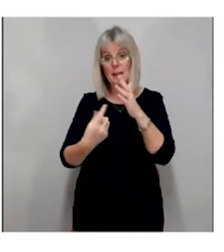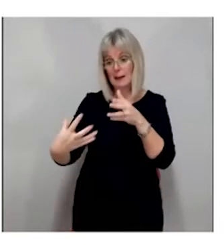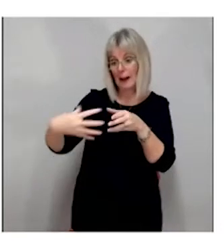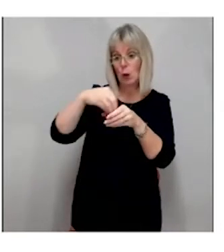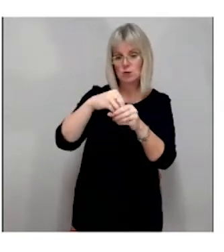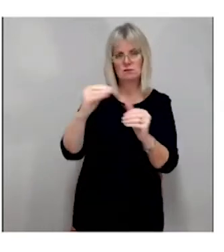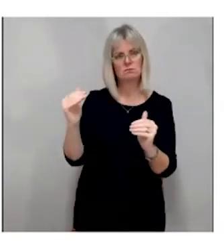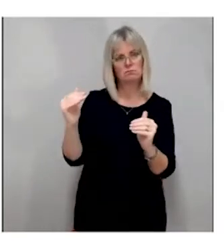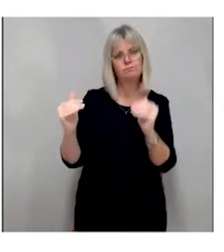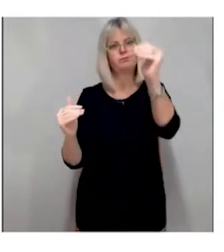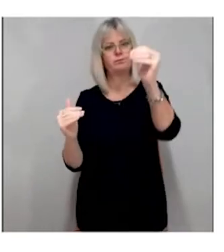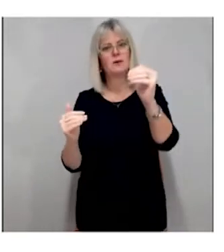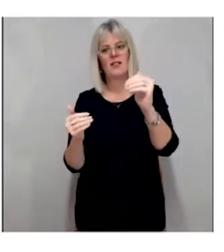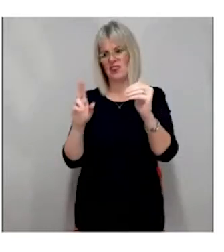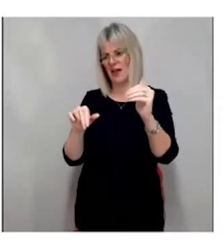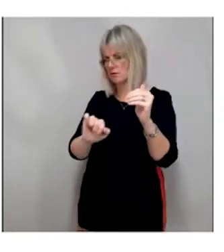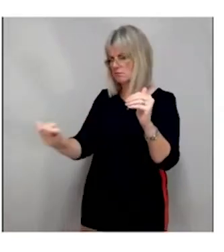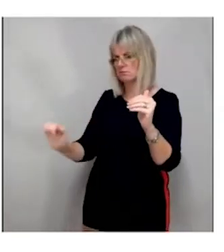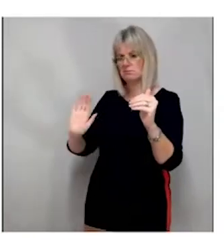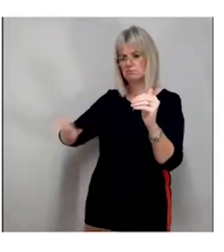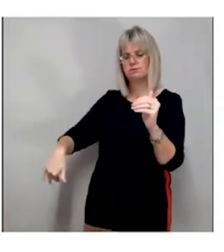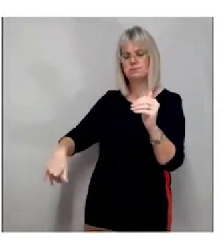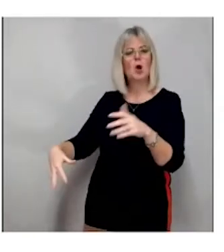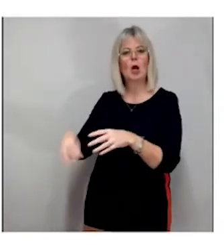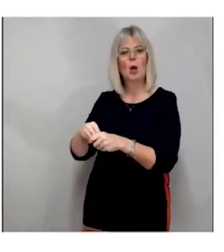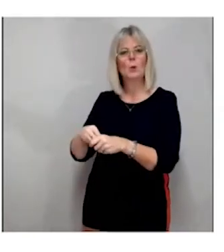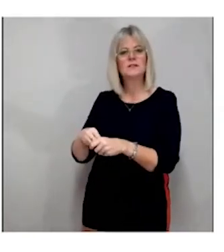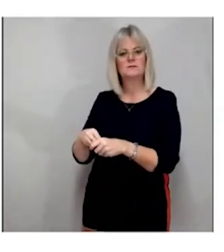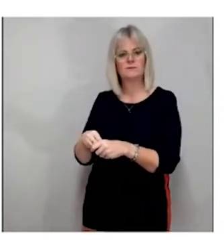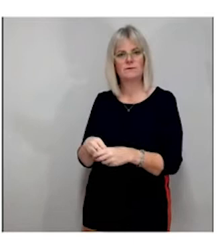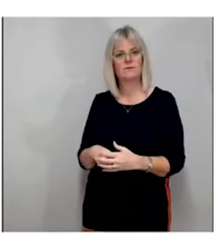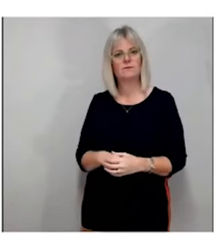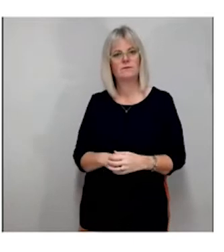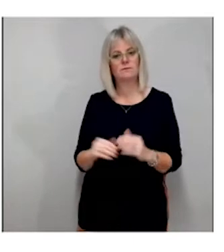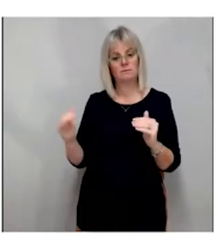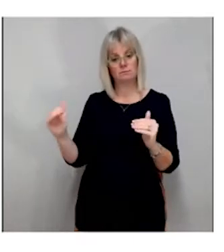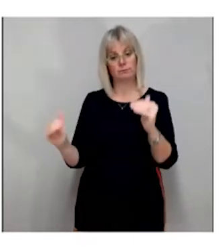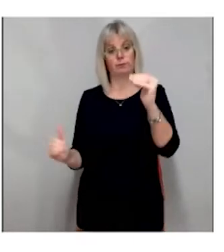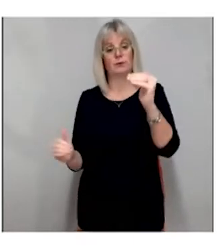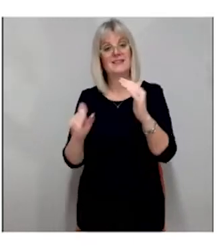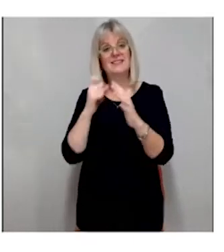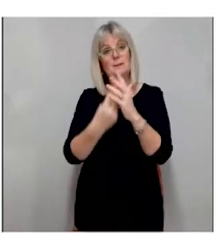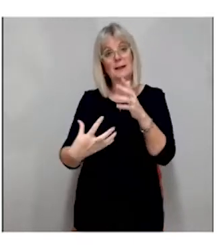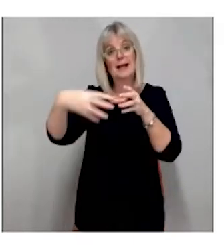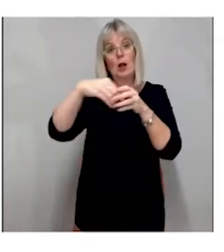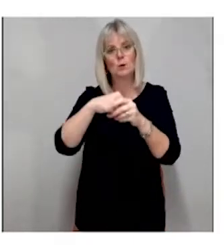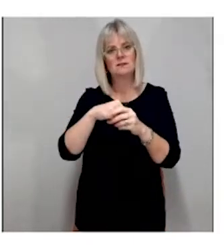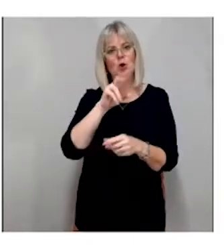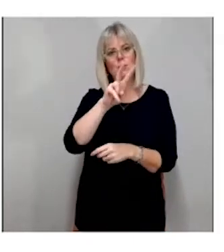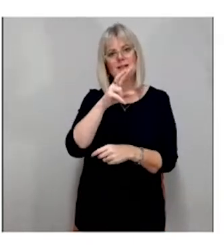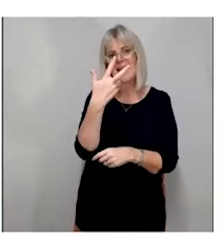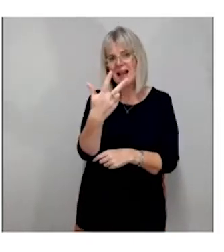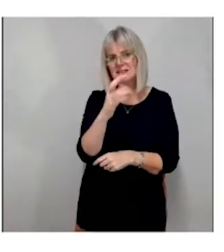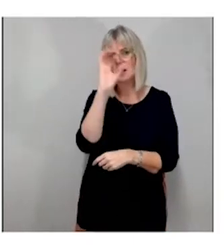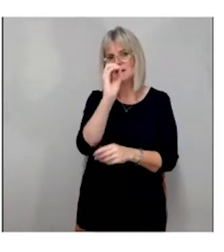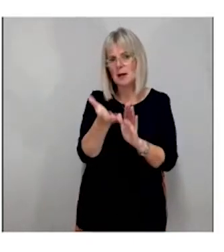period, disability inclusive companies demonstrated 28% higher revenue, double the net income, and